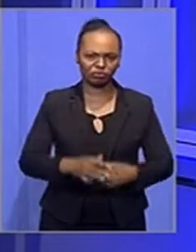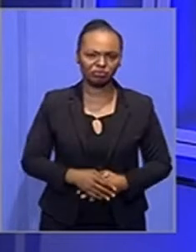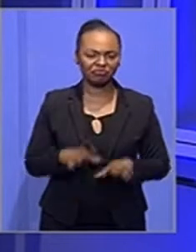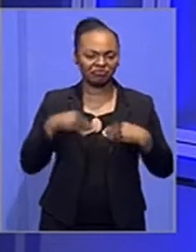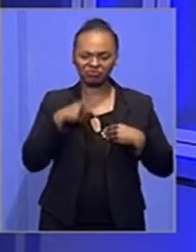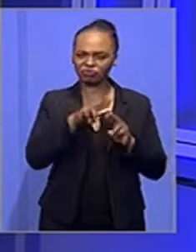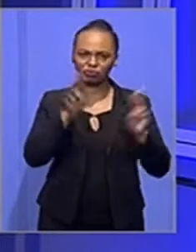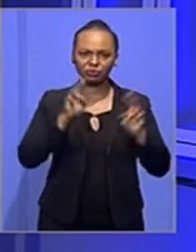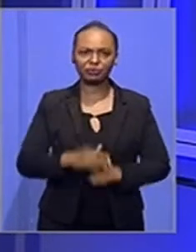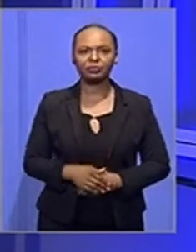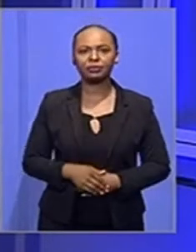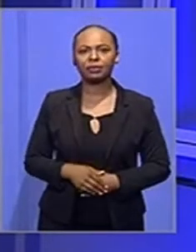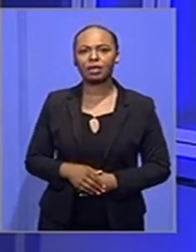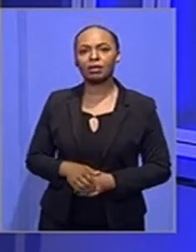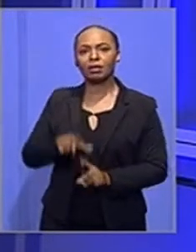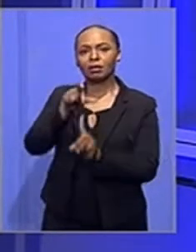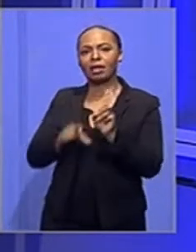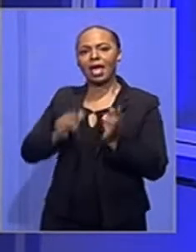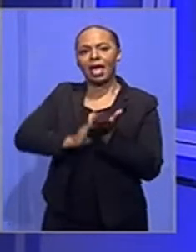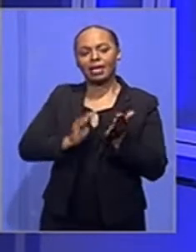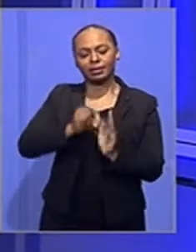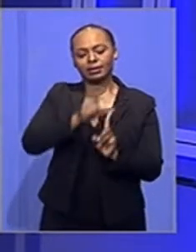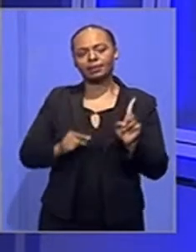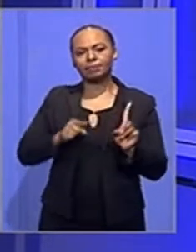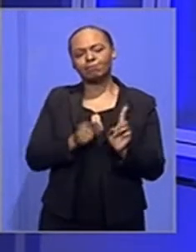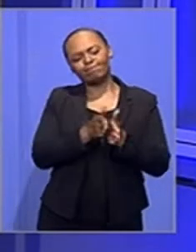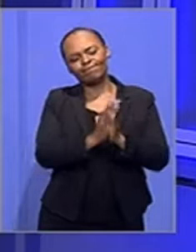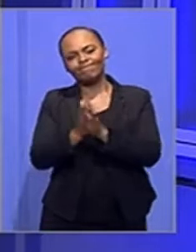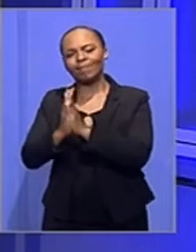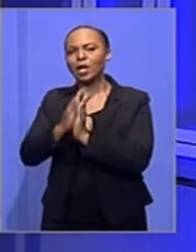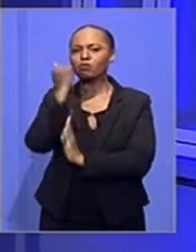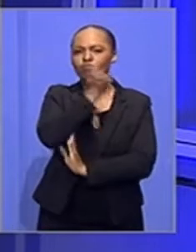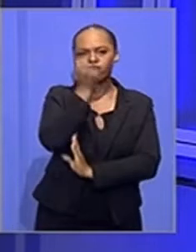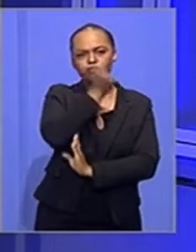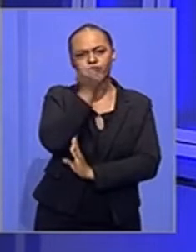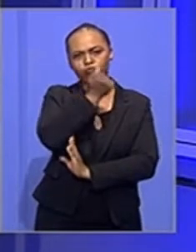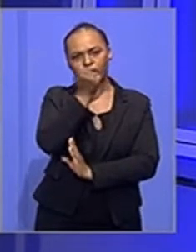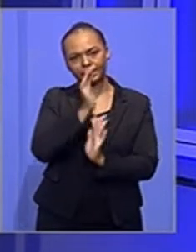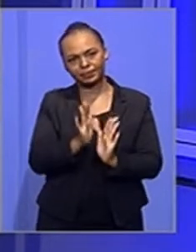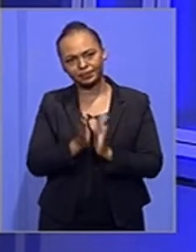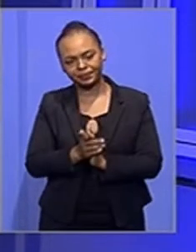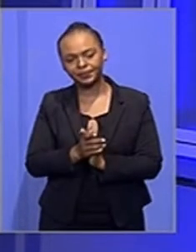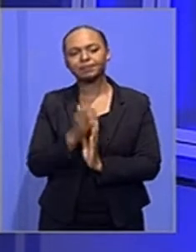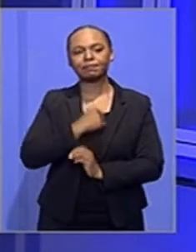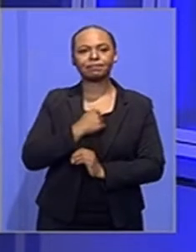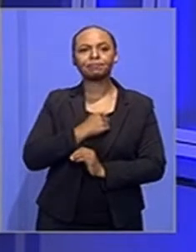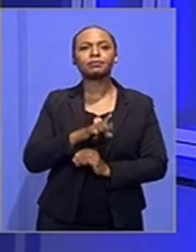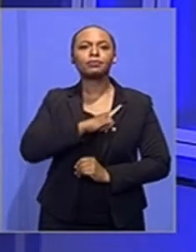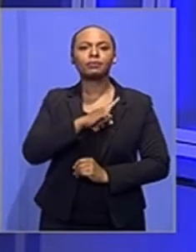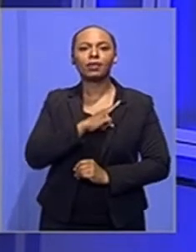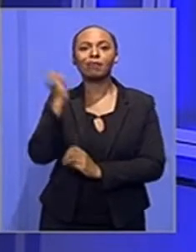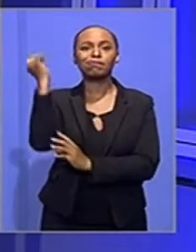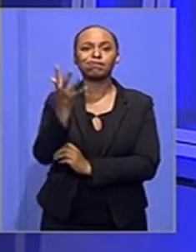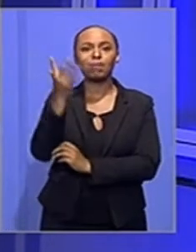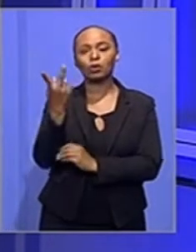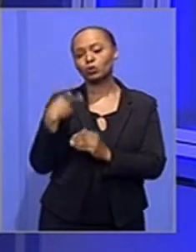Mongwaledi kakaretso wa ANC Ace Magashule o kgopetse tshwarelo pele ga setšhaba ge a bolela le bathegi ba gagwe dibeke tše pedi tša go feta